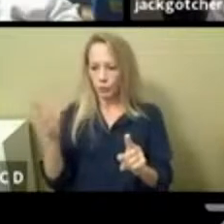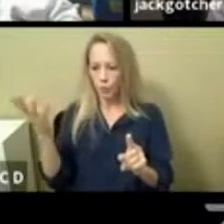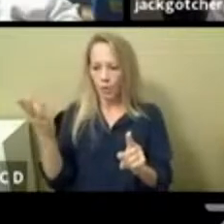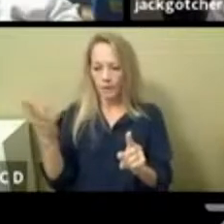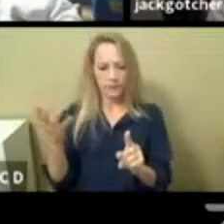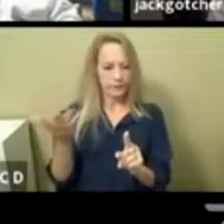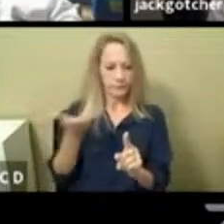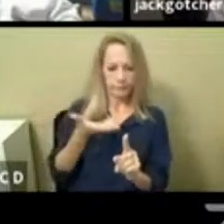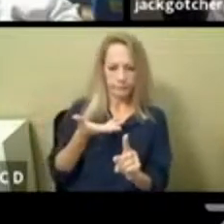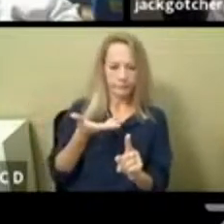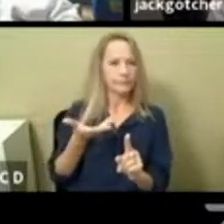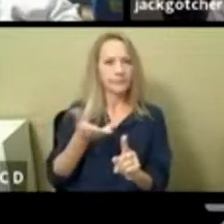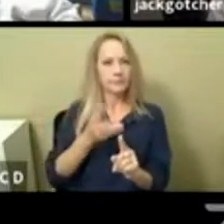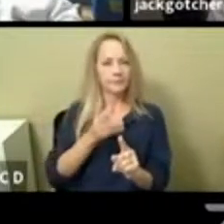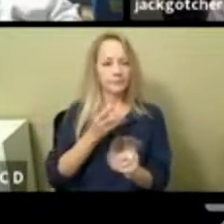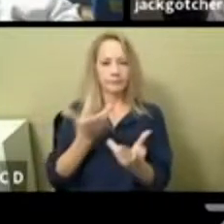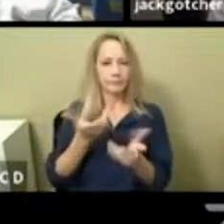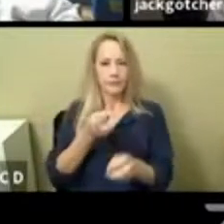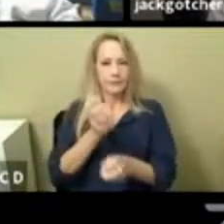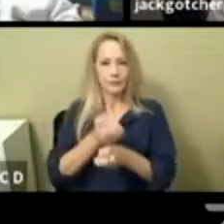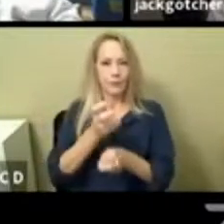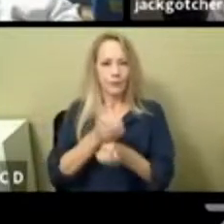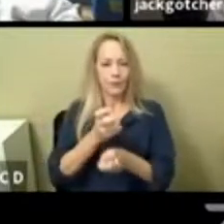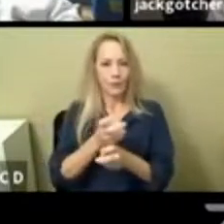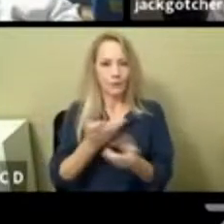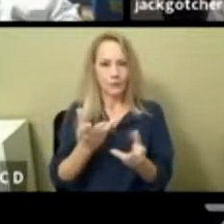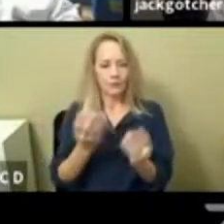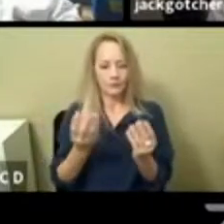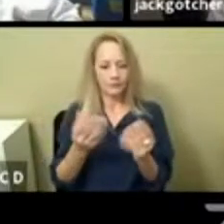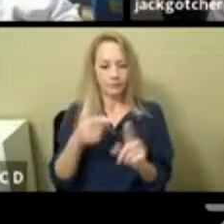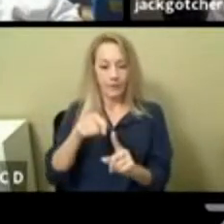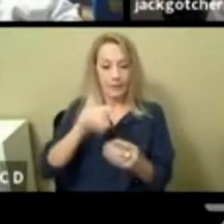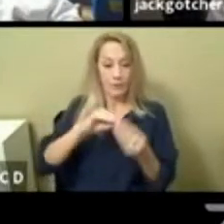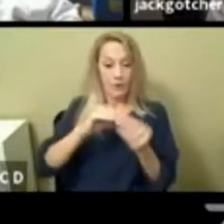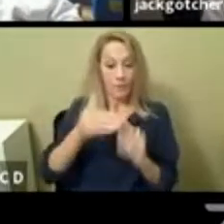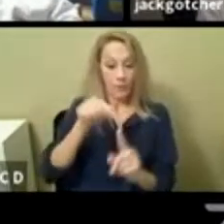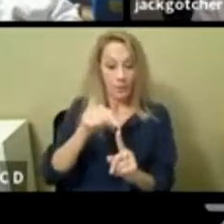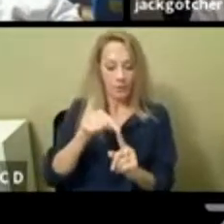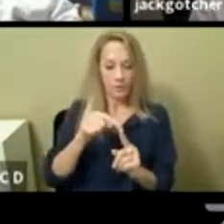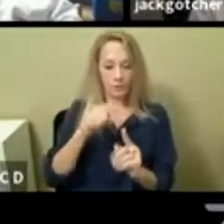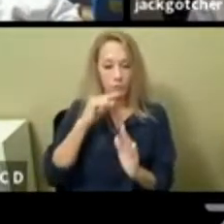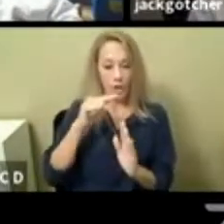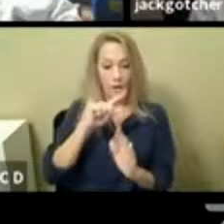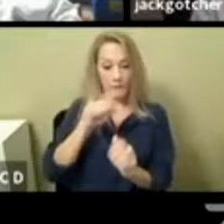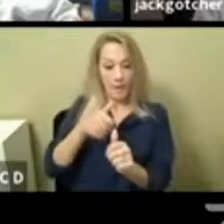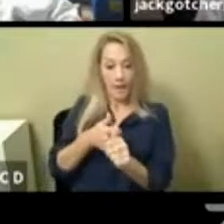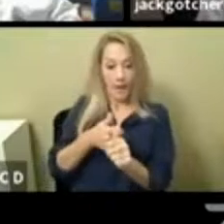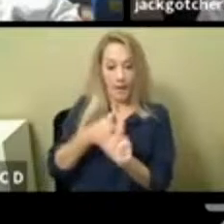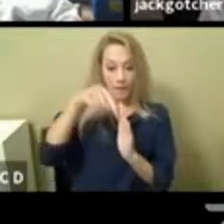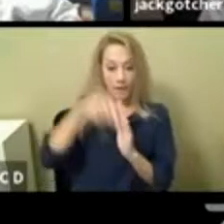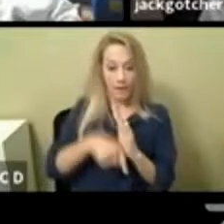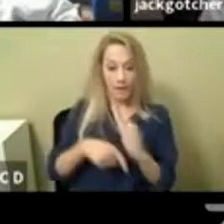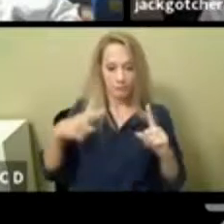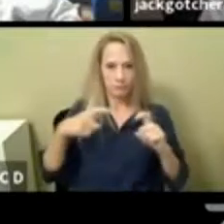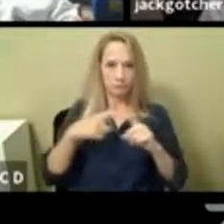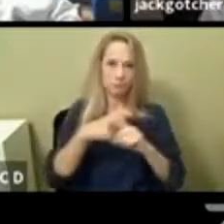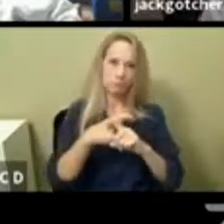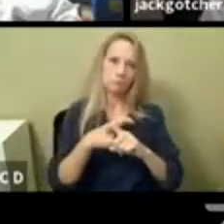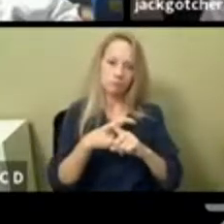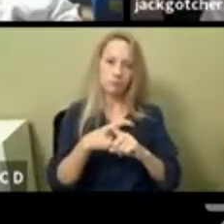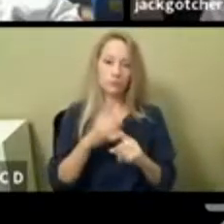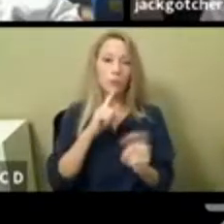hat on, because it's too complicated. And I'll be honest, I mean, when I look at our